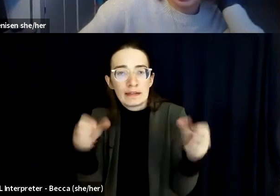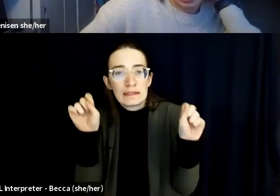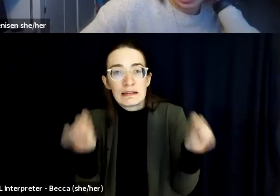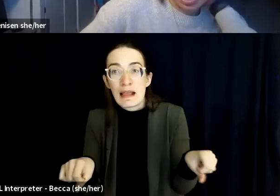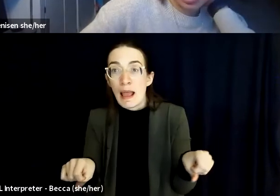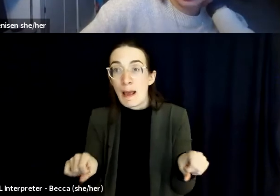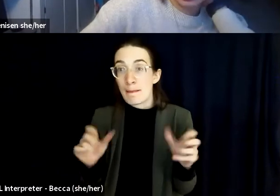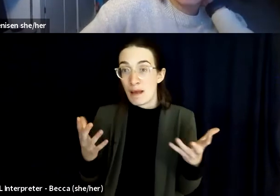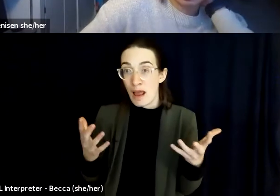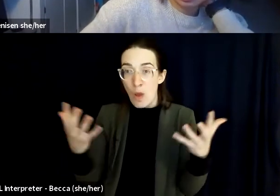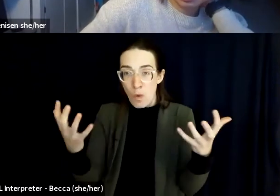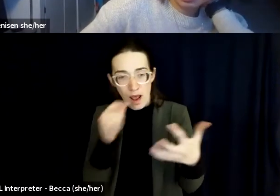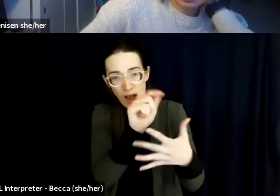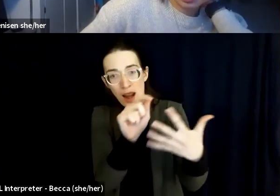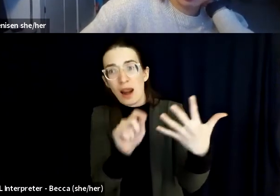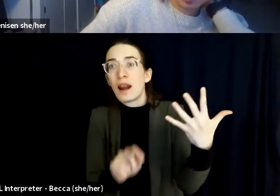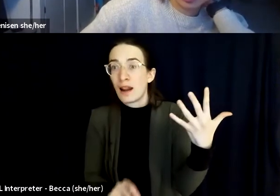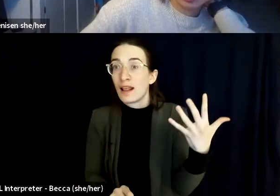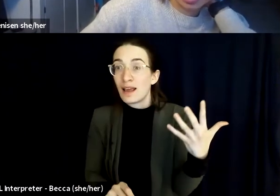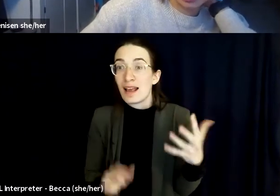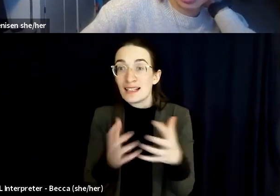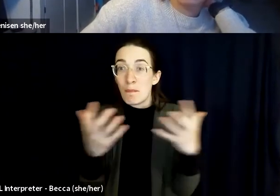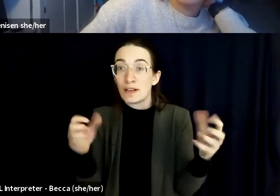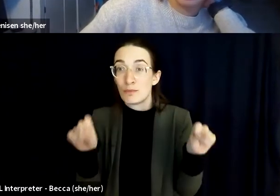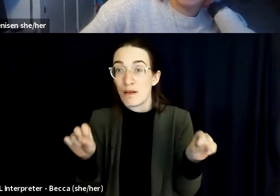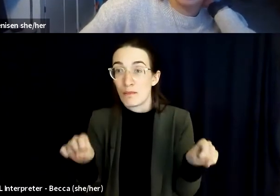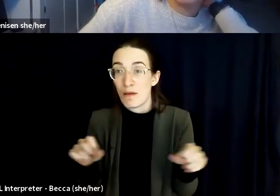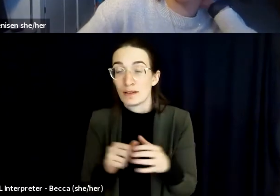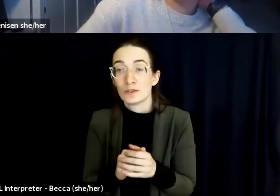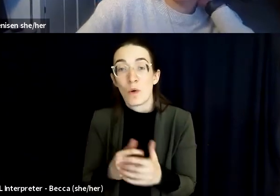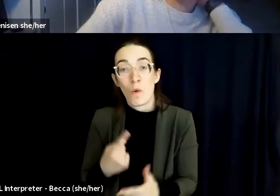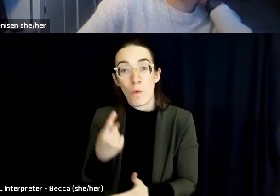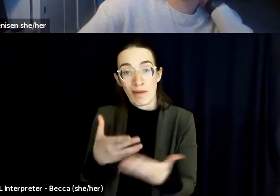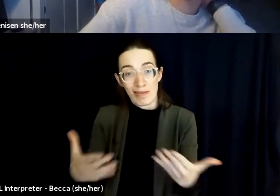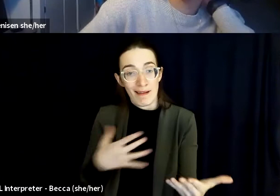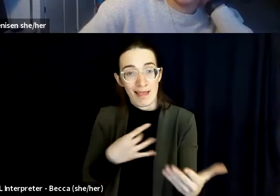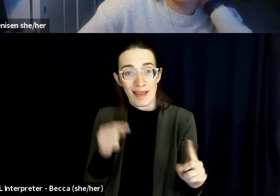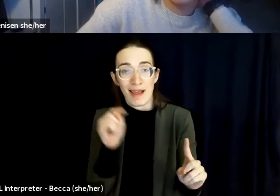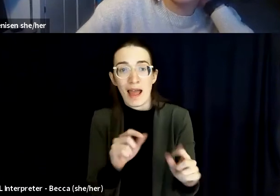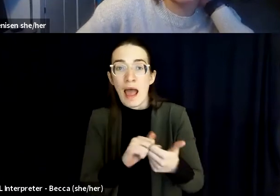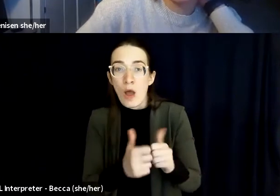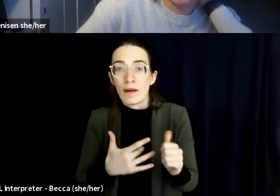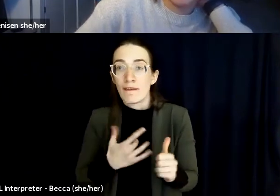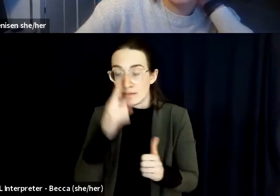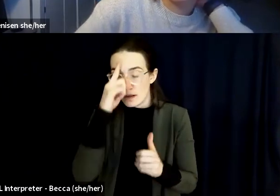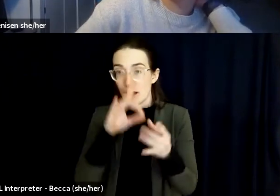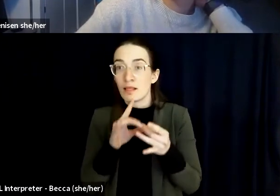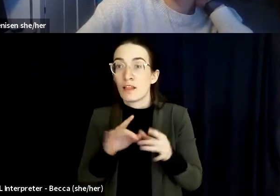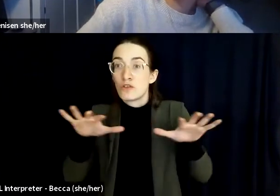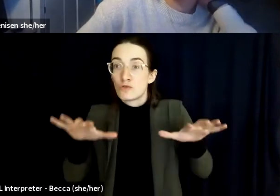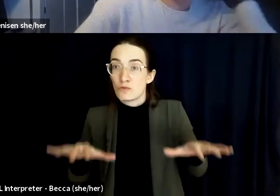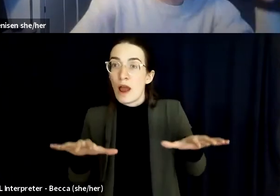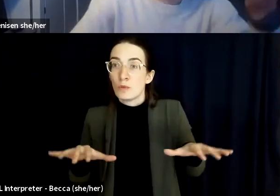can. And one thing that I really like about this of, how can I feel grounded? What's something that I